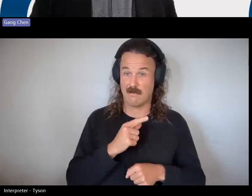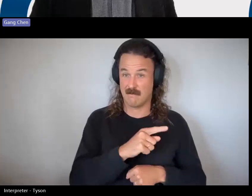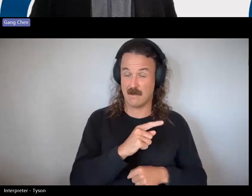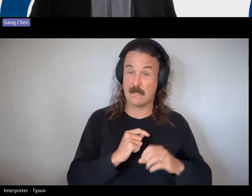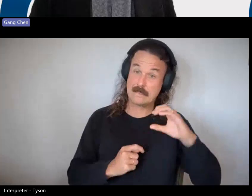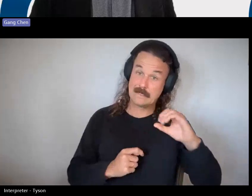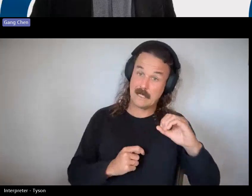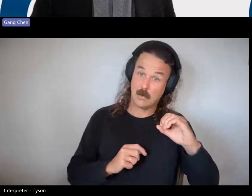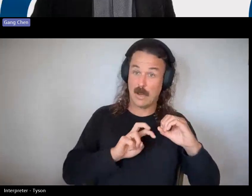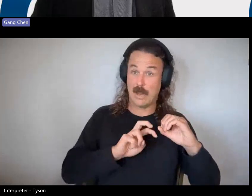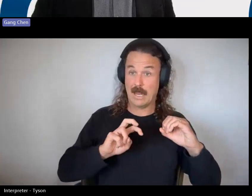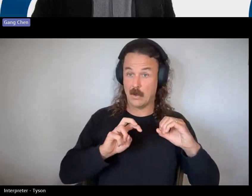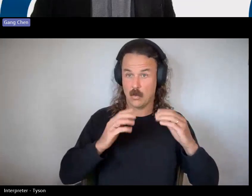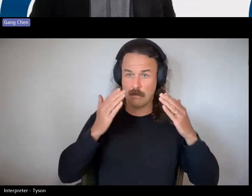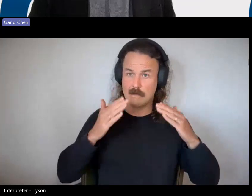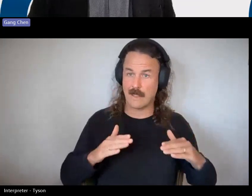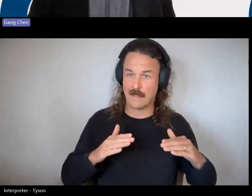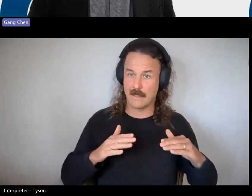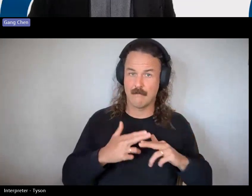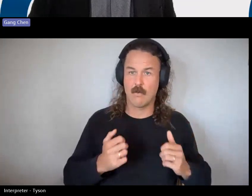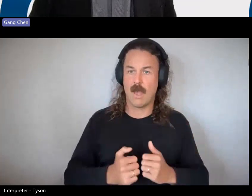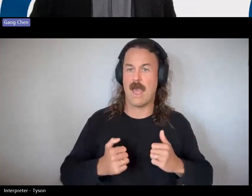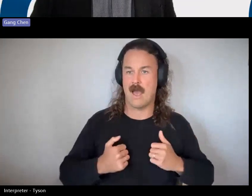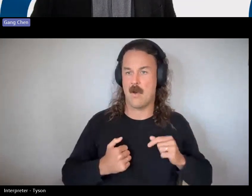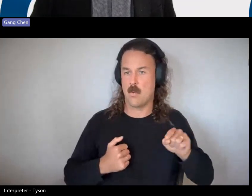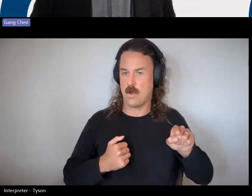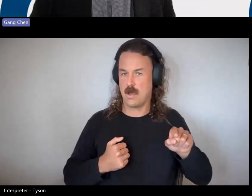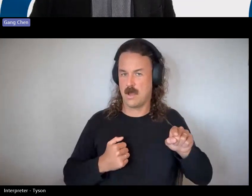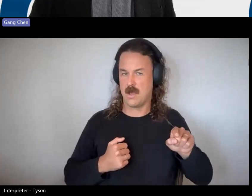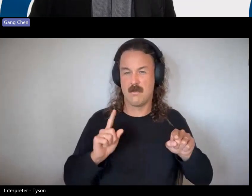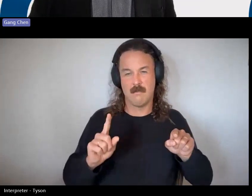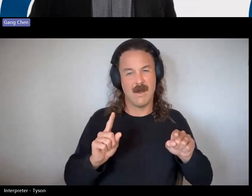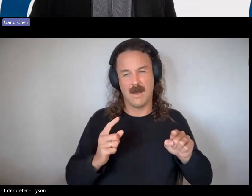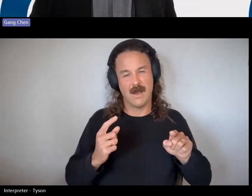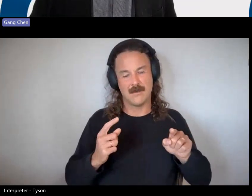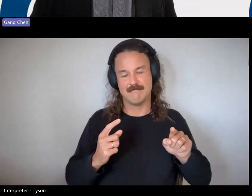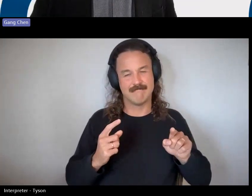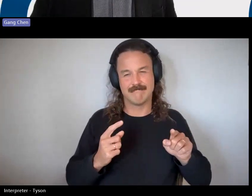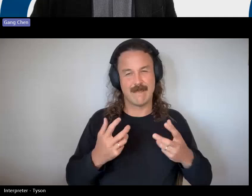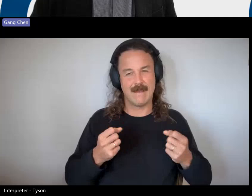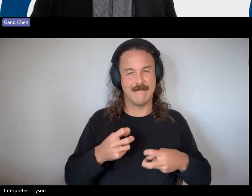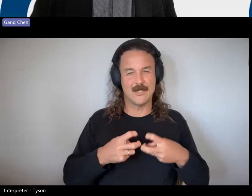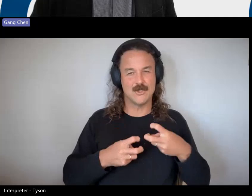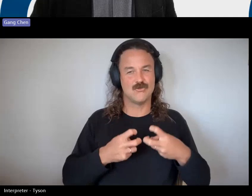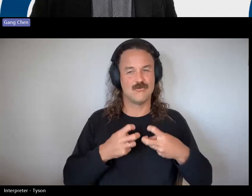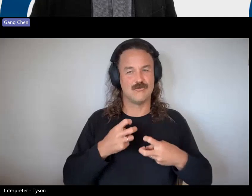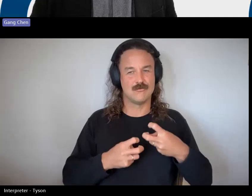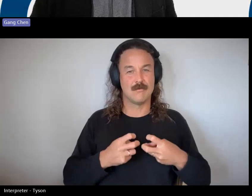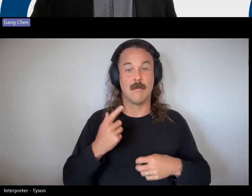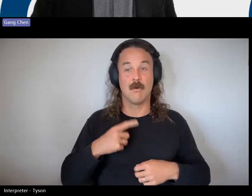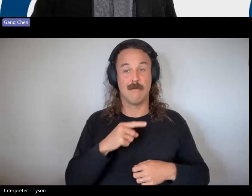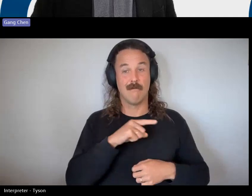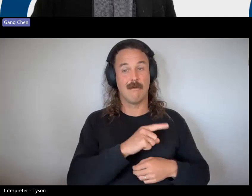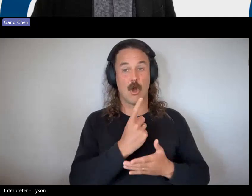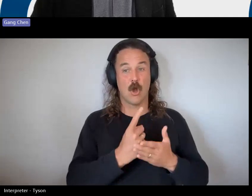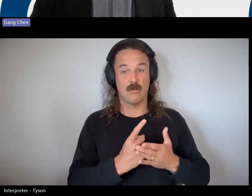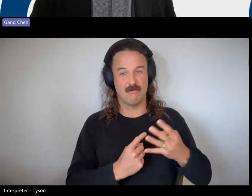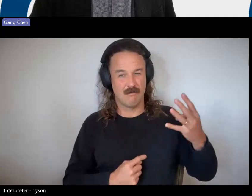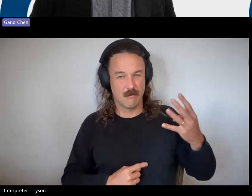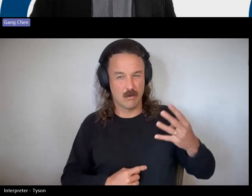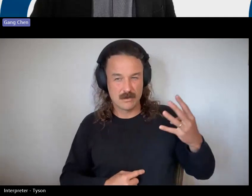are several challenges, not to the only the methodological way that they got 14 items to begin with, but